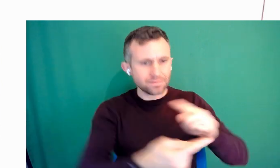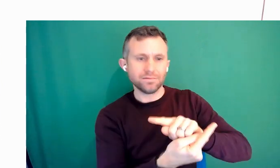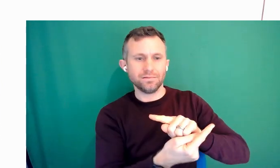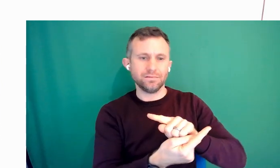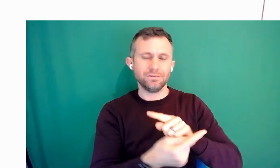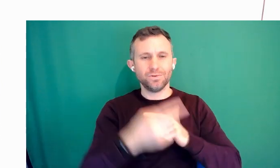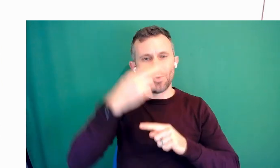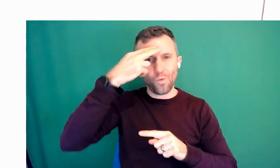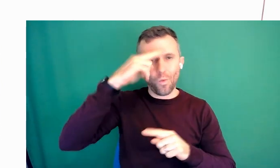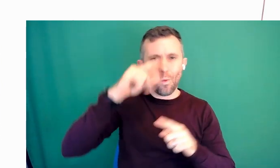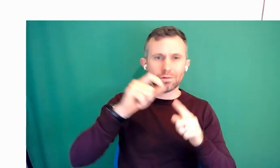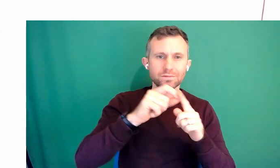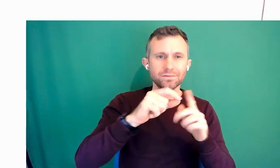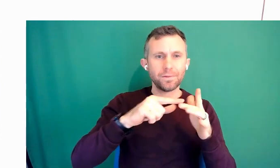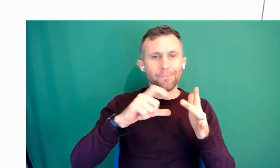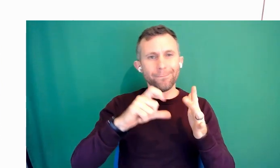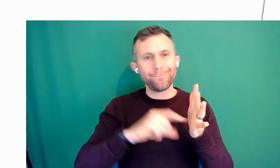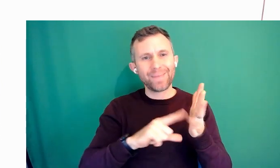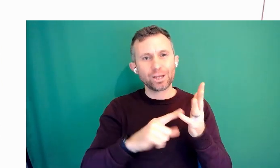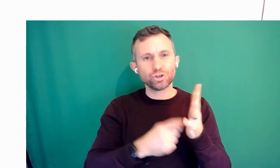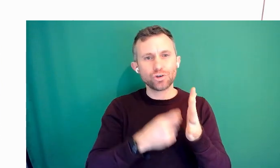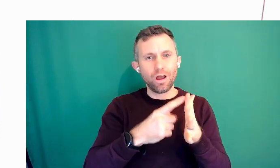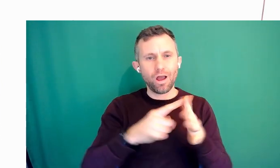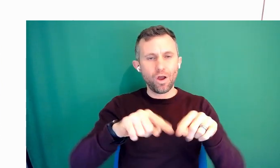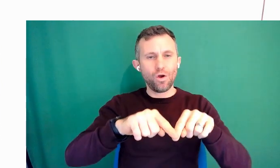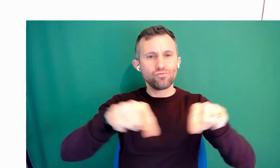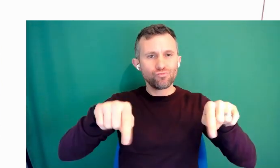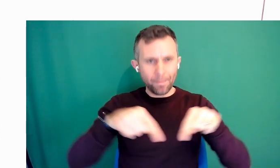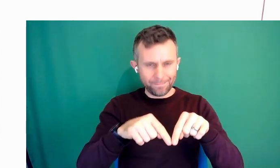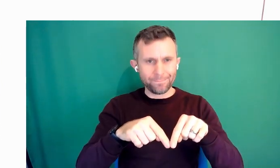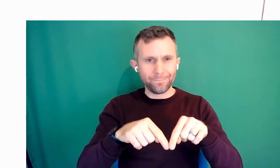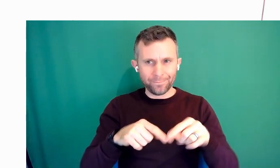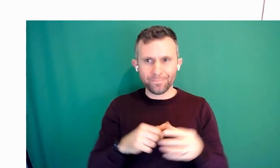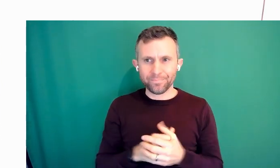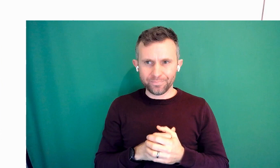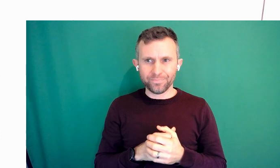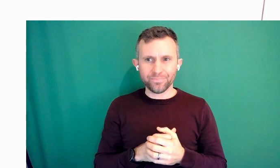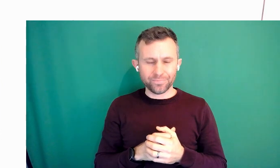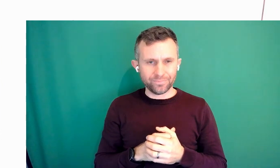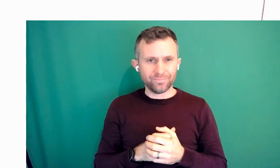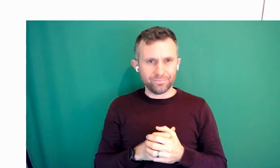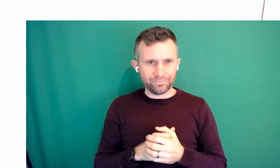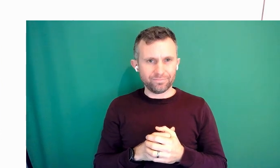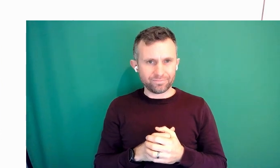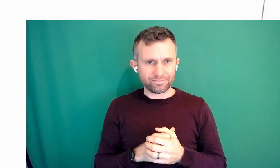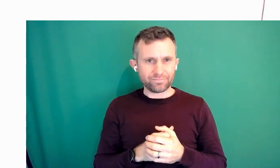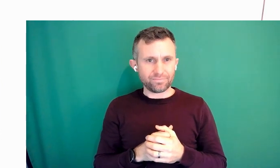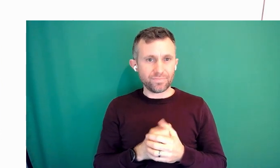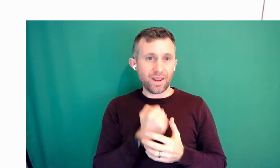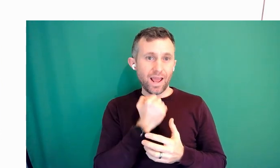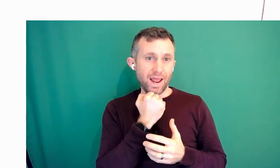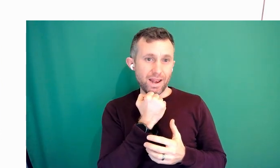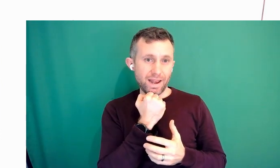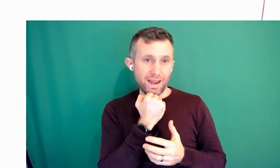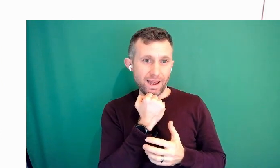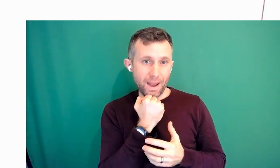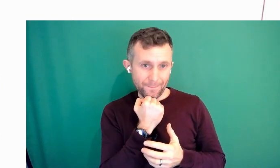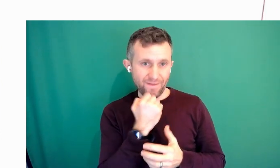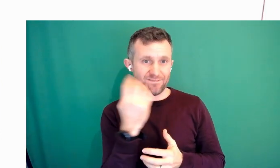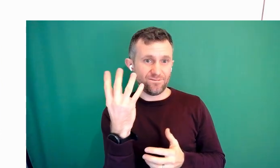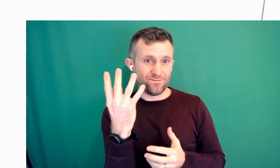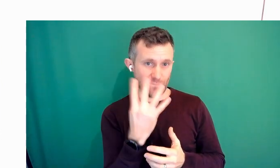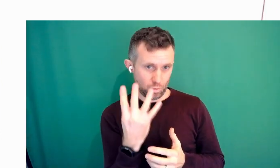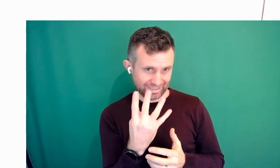of books, paintings, sculptures, and I have the privilege of showing you around his rooms today.